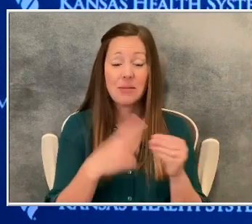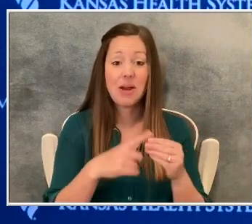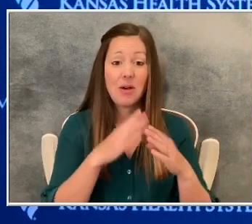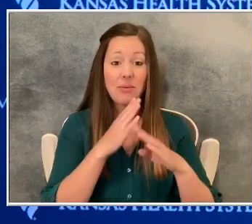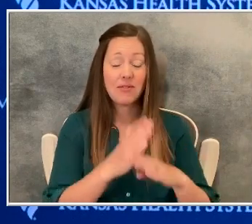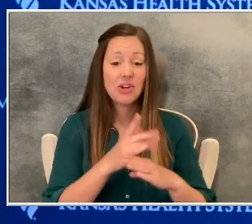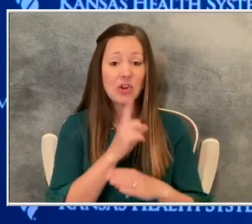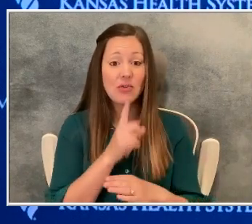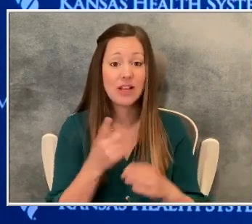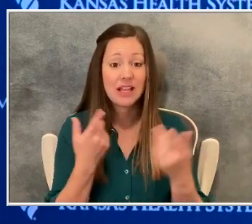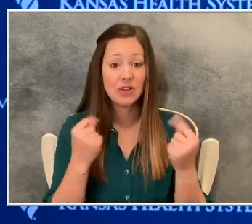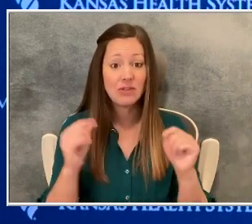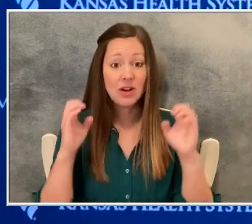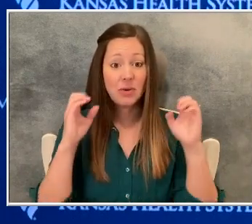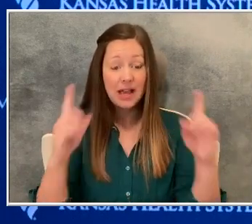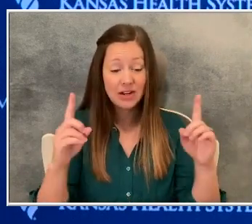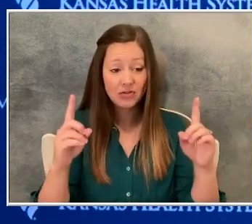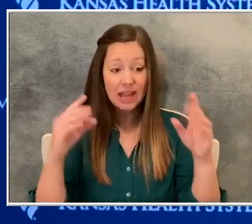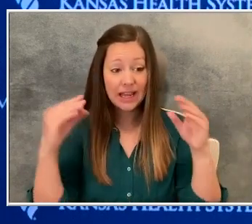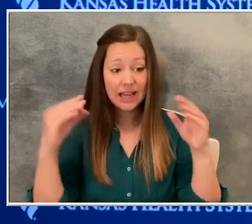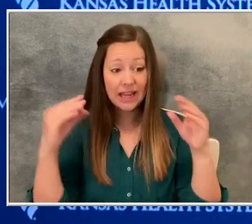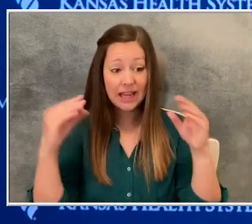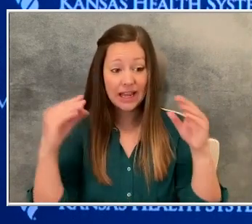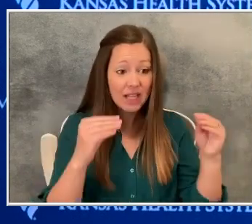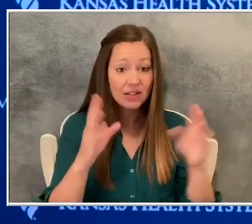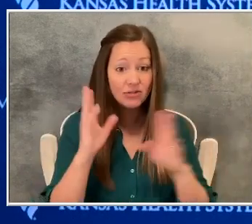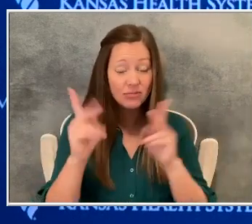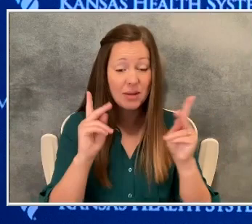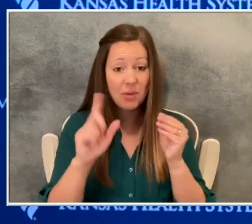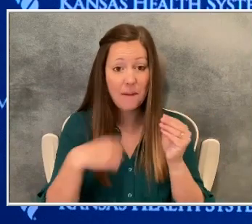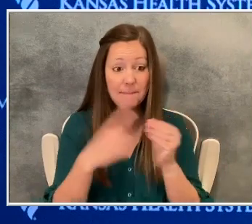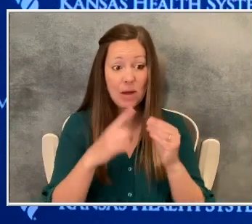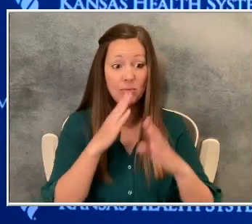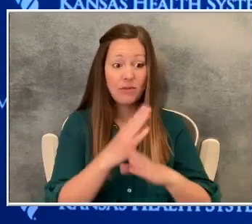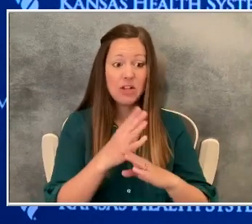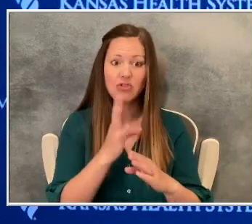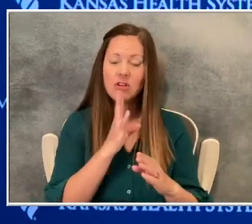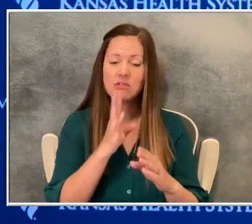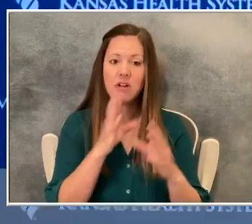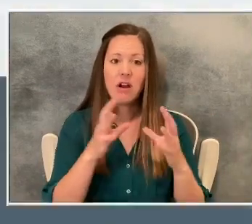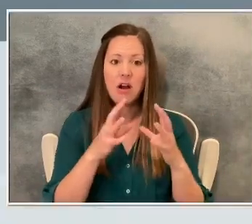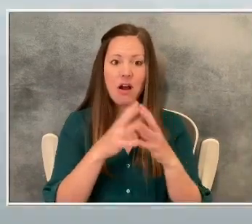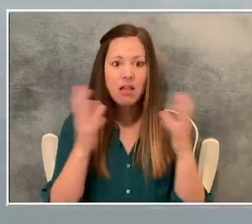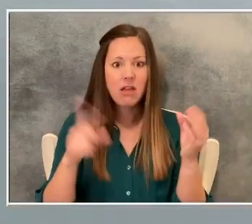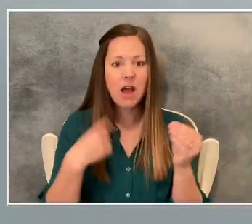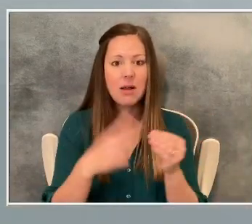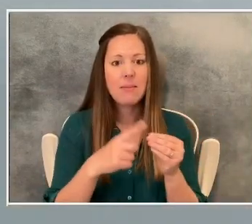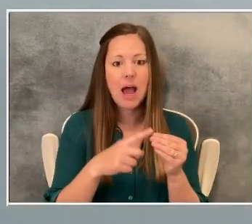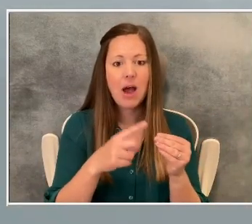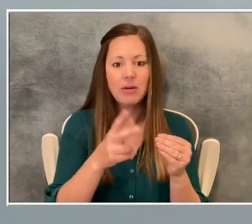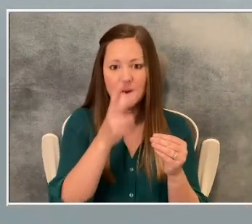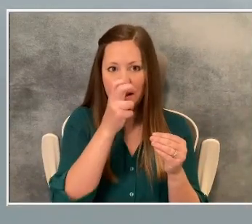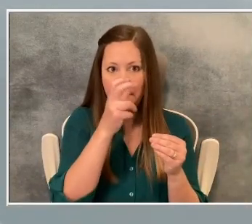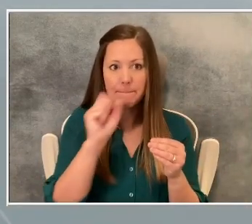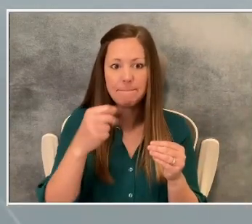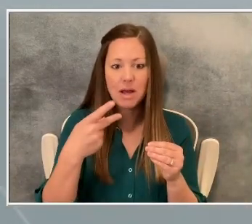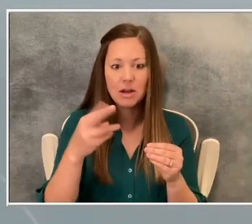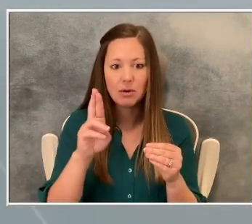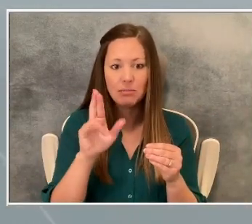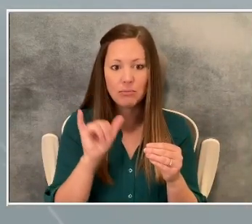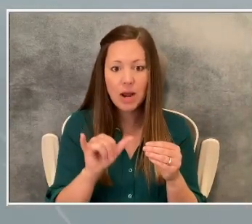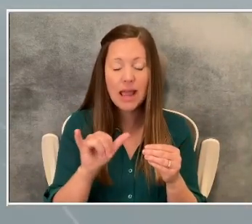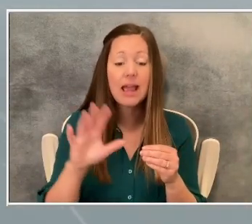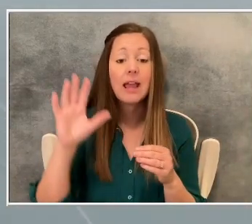to educate the public on prevention. Certainly, we've talked plenty about sunscreen, bug spray, what to do when you're outside. I was actually